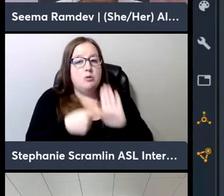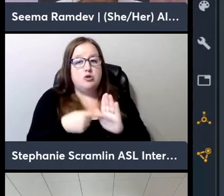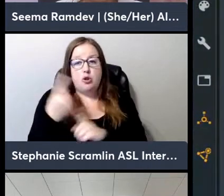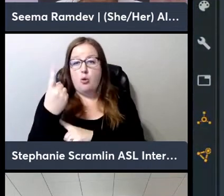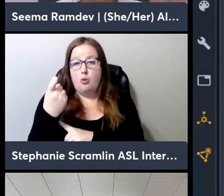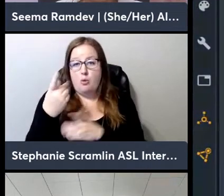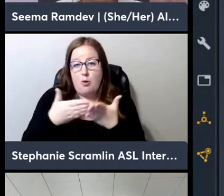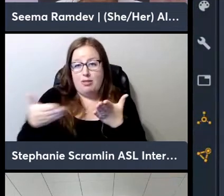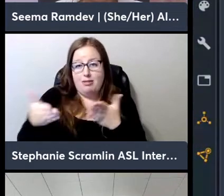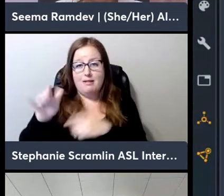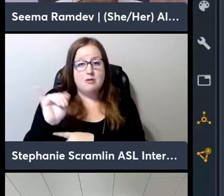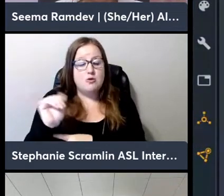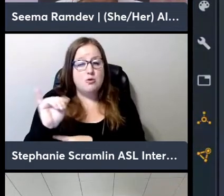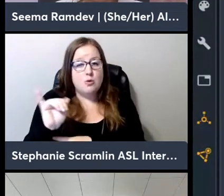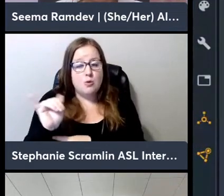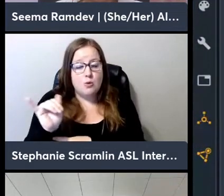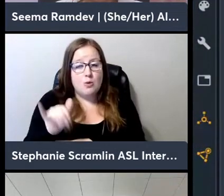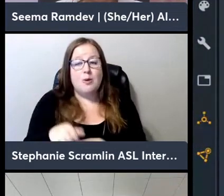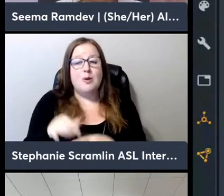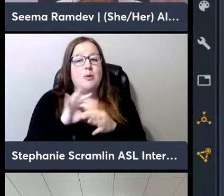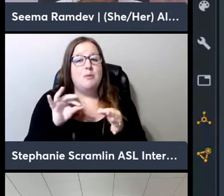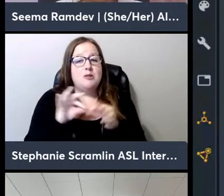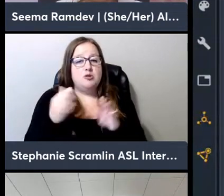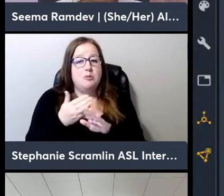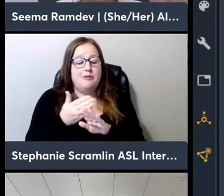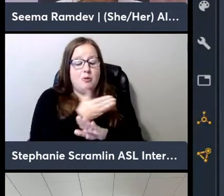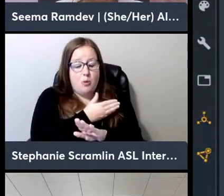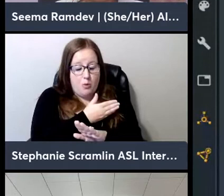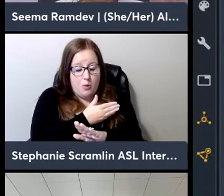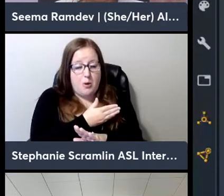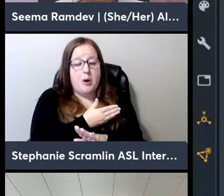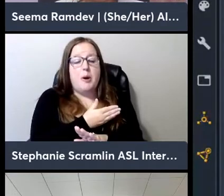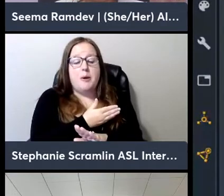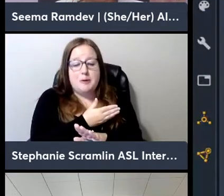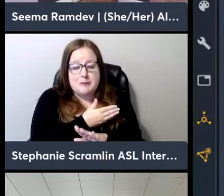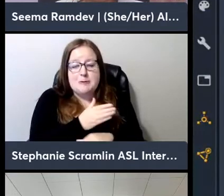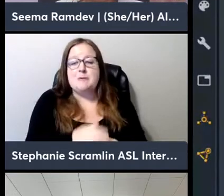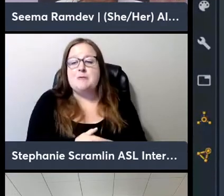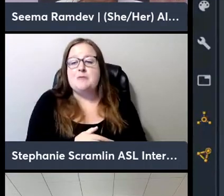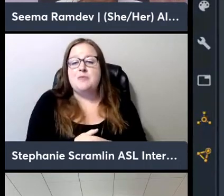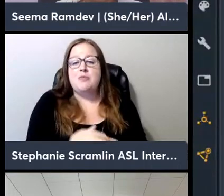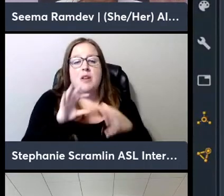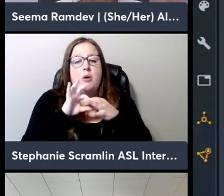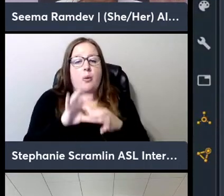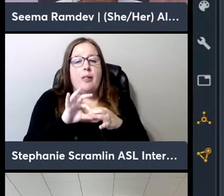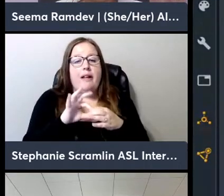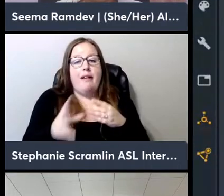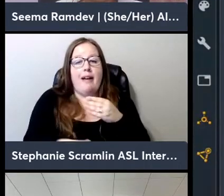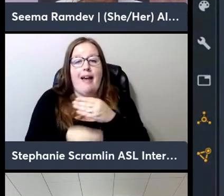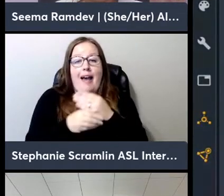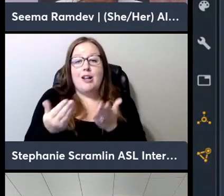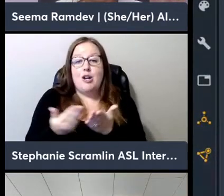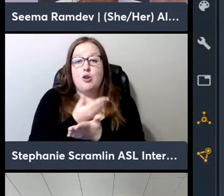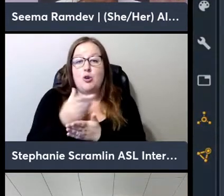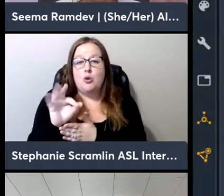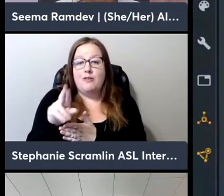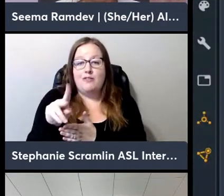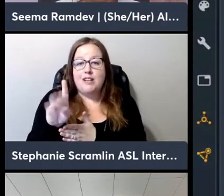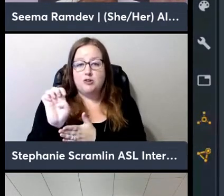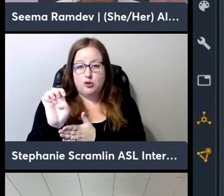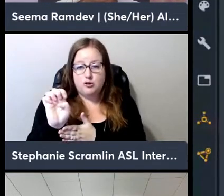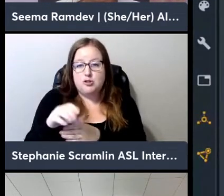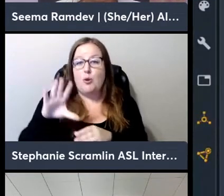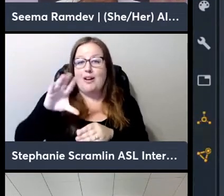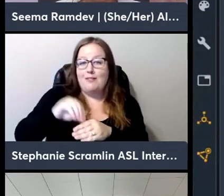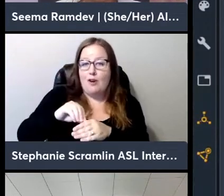thing, because another thing we mentioned that I mentioned earlier was around adding new features, so evolving